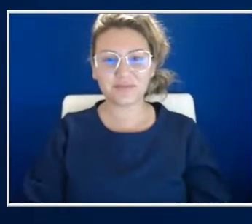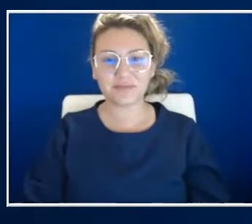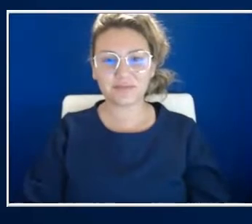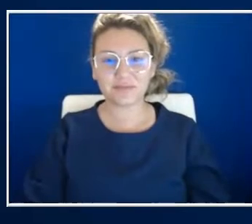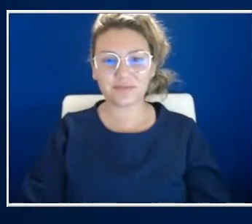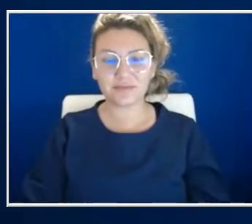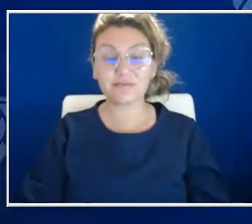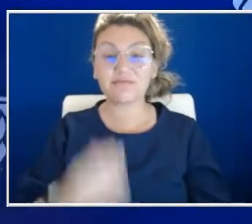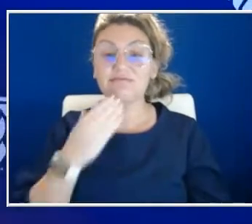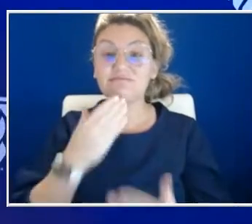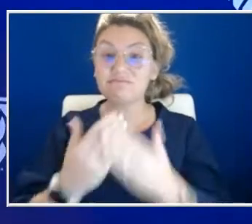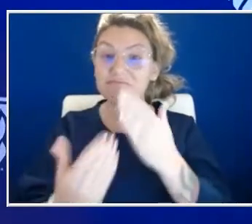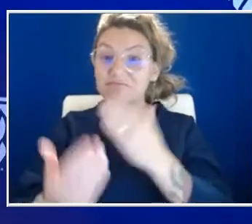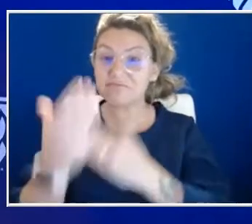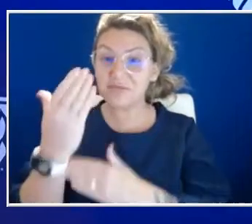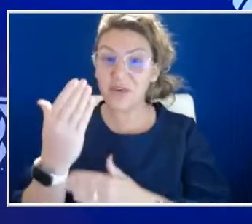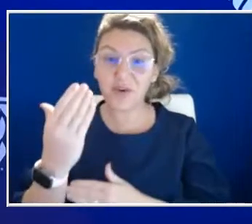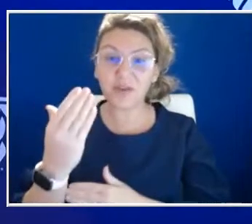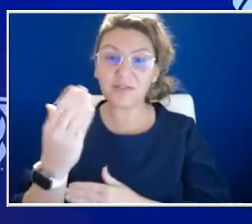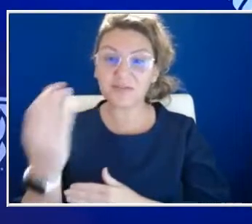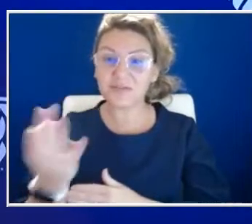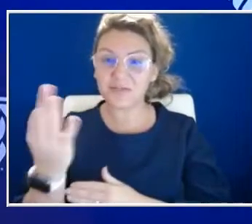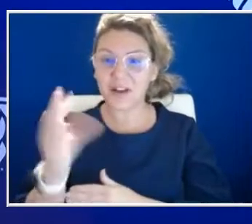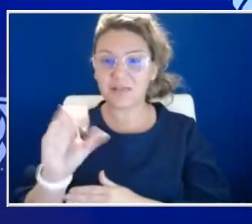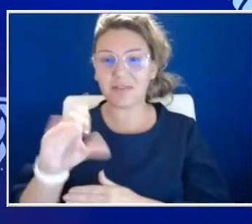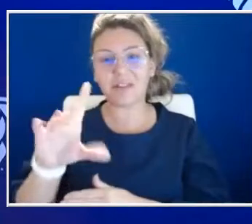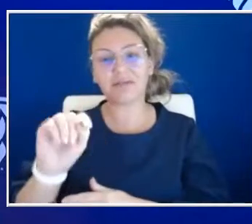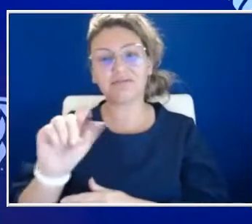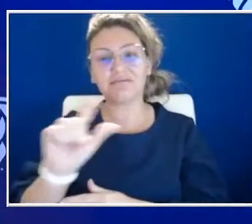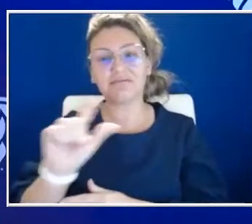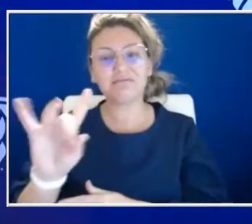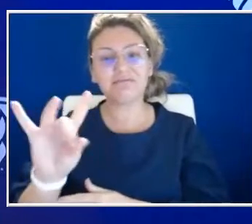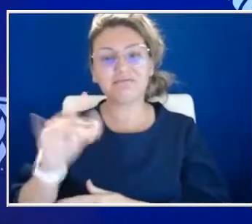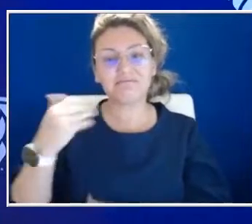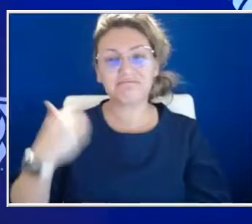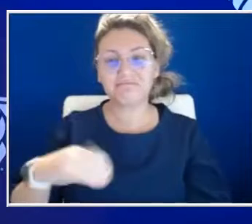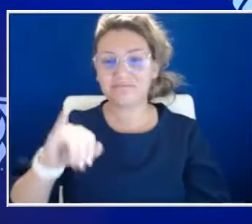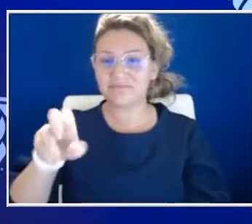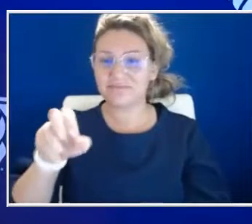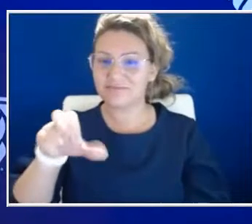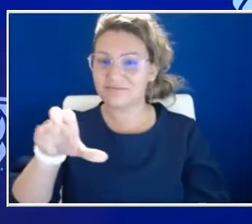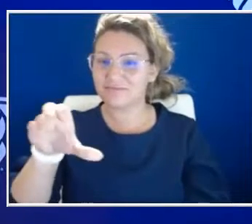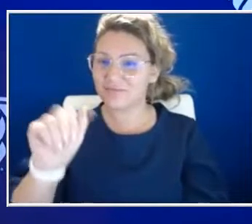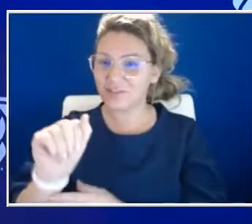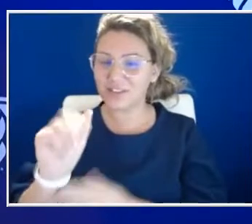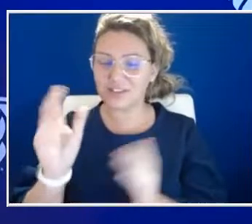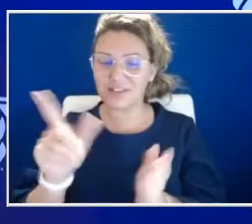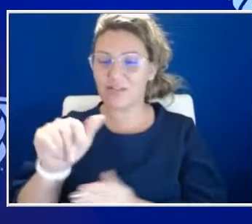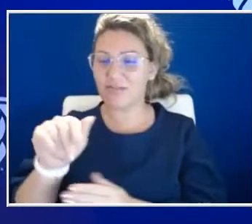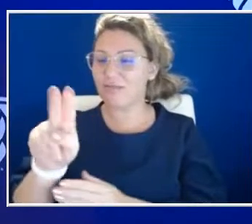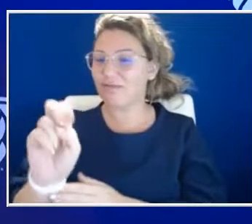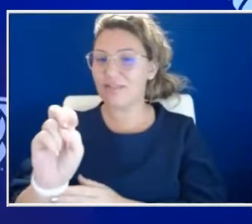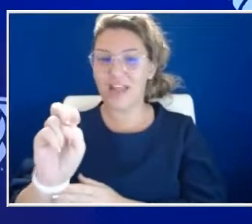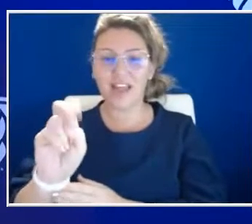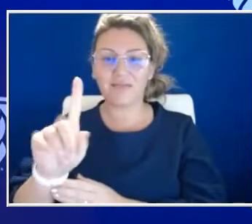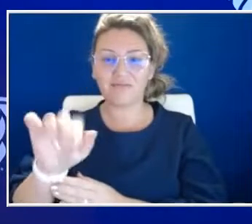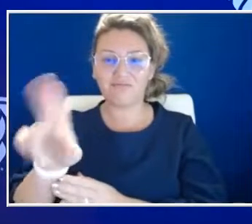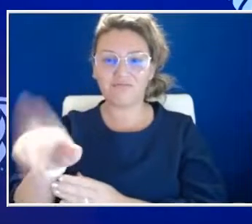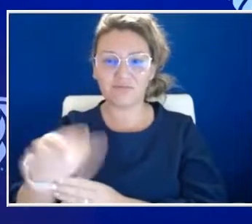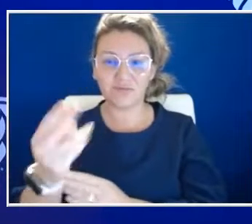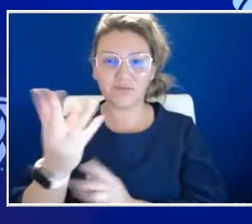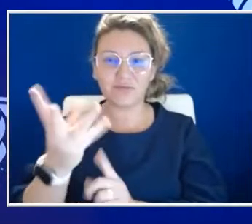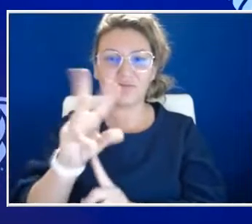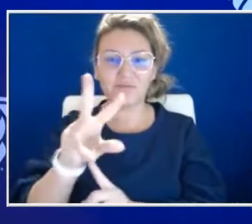Good morning. It is Friday, October 28th. I'm Jessica Lovell, and we are here live inside the Dolph C. Simons Jr. Family Broadcast Studio. We're so glad you are with